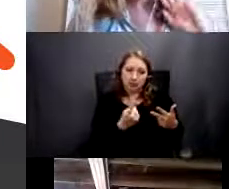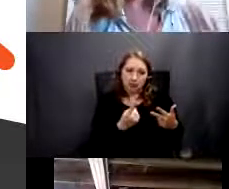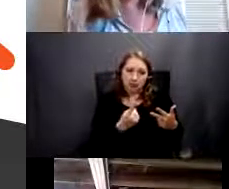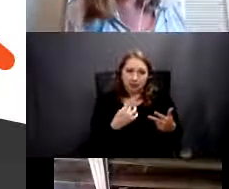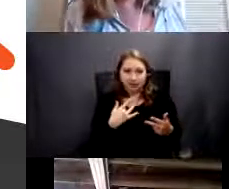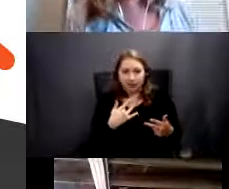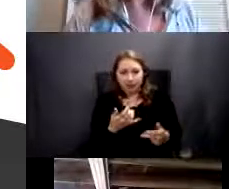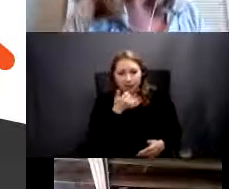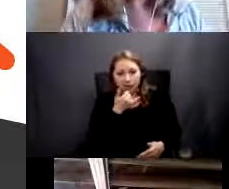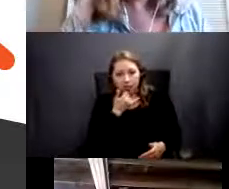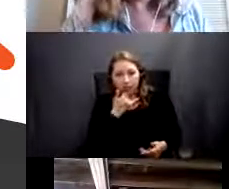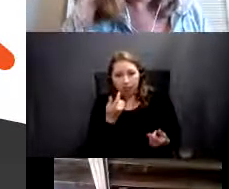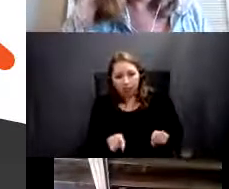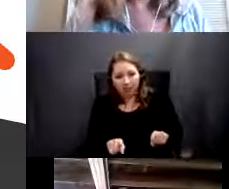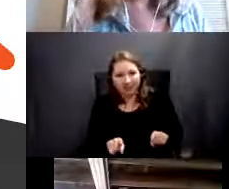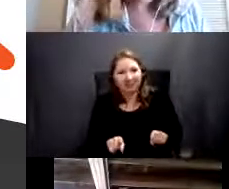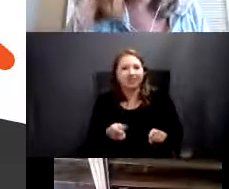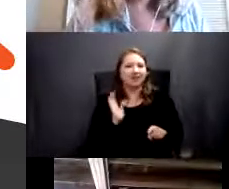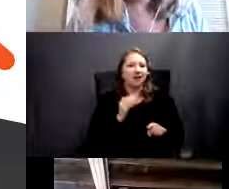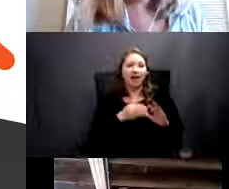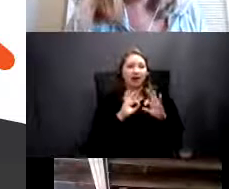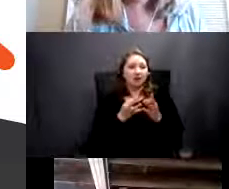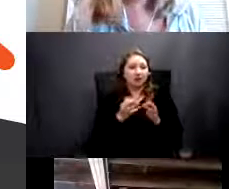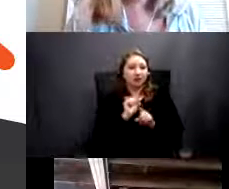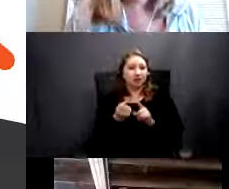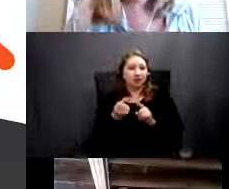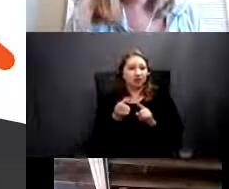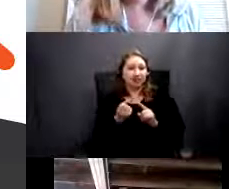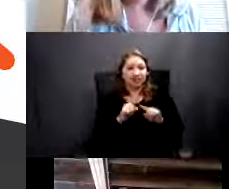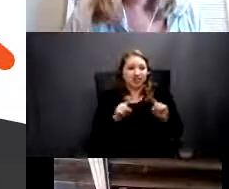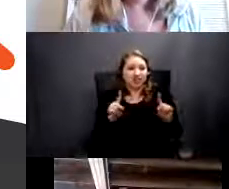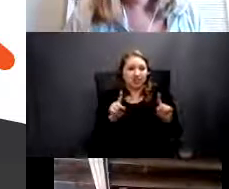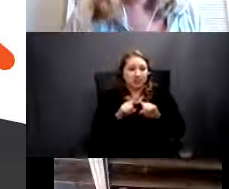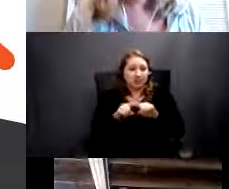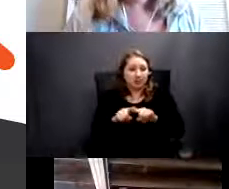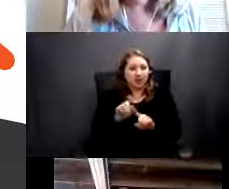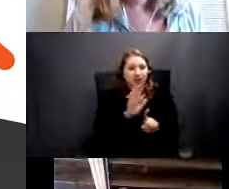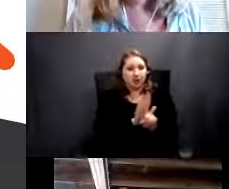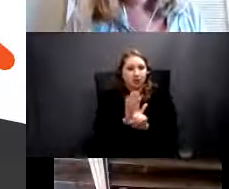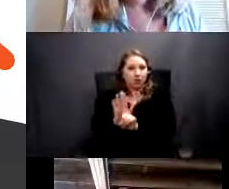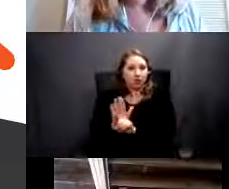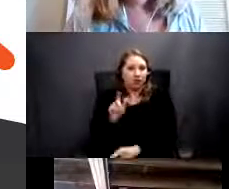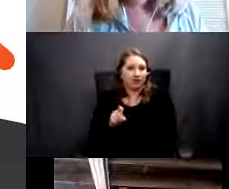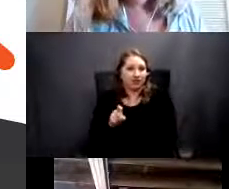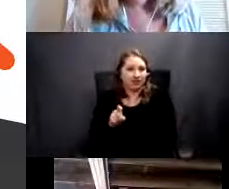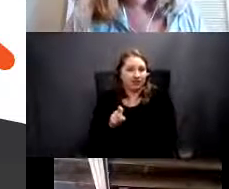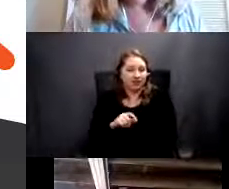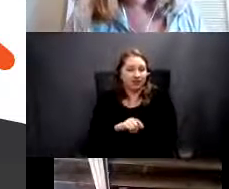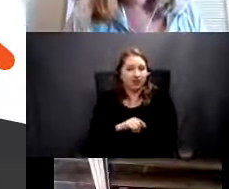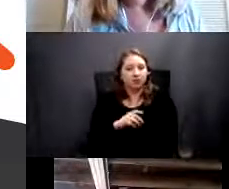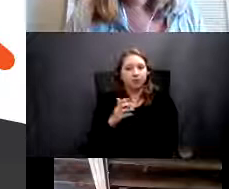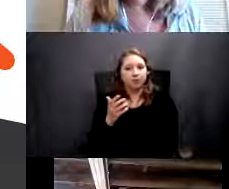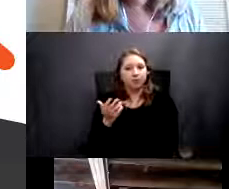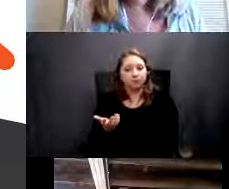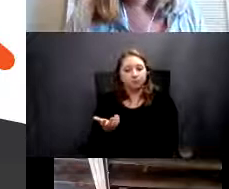And so we have a different family situation. It really depends on what your needs are. So you get